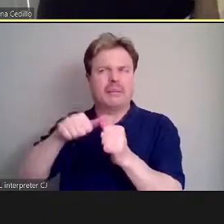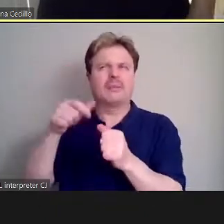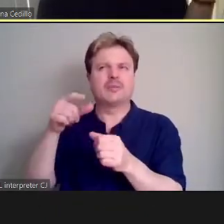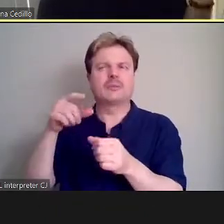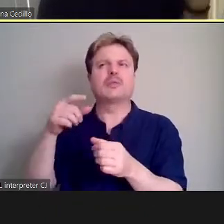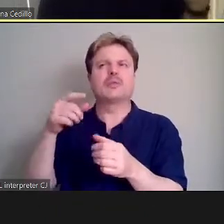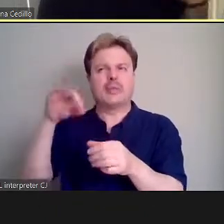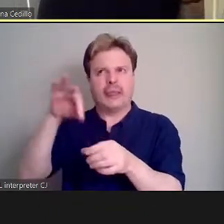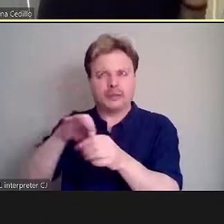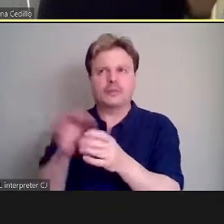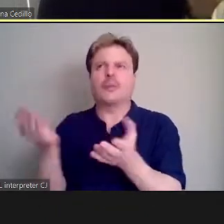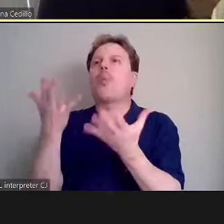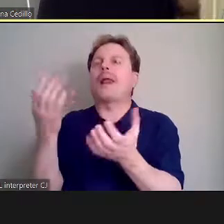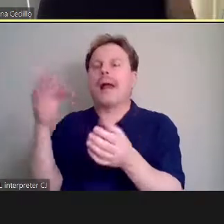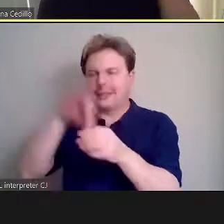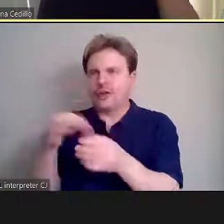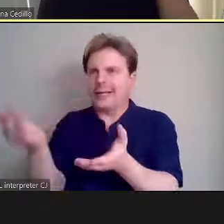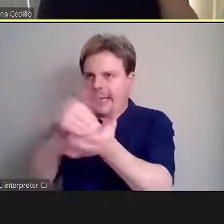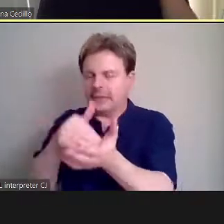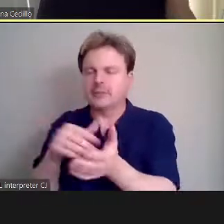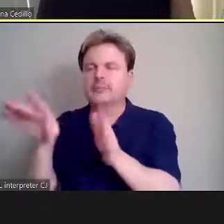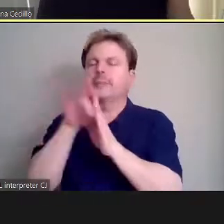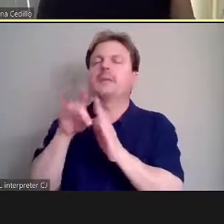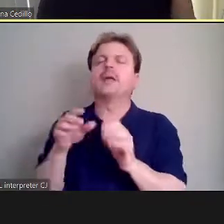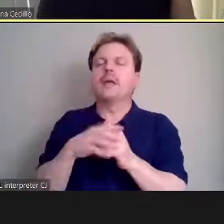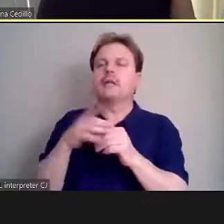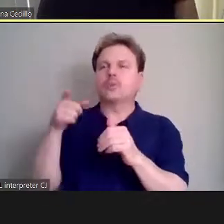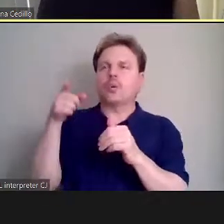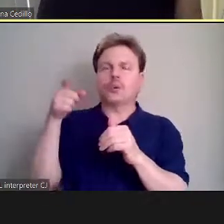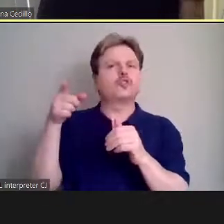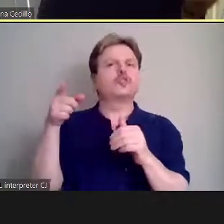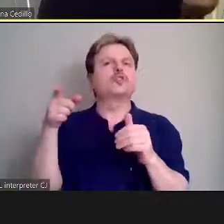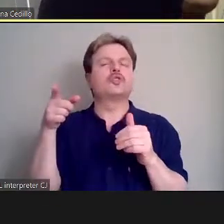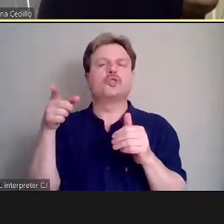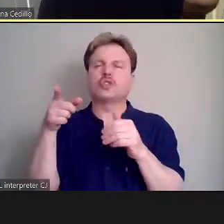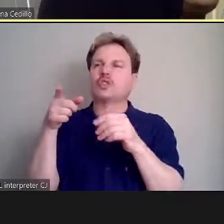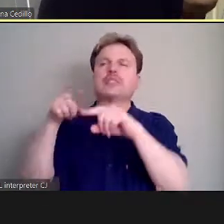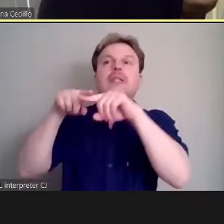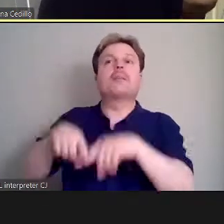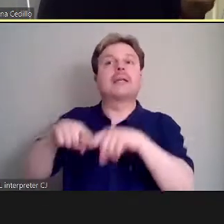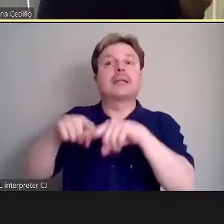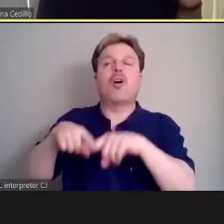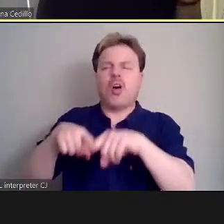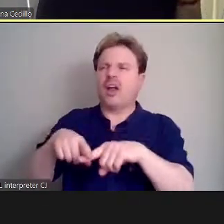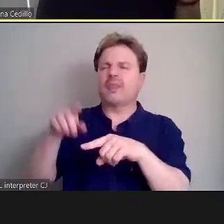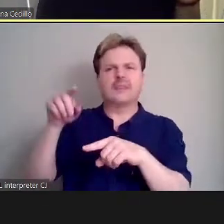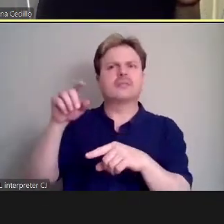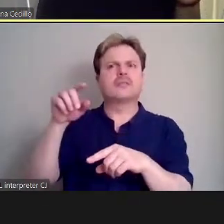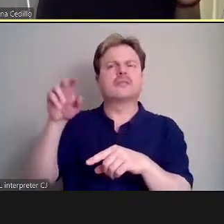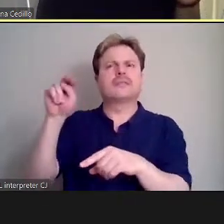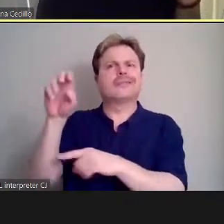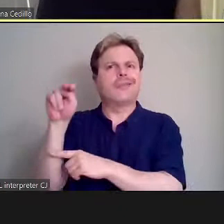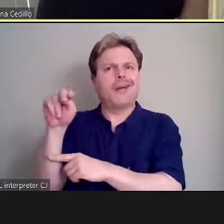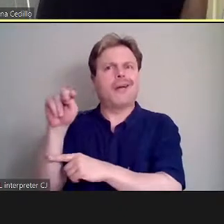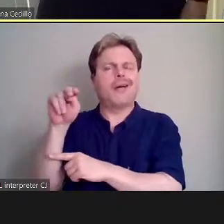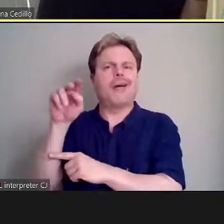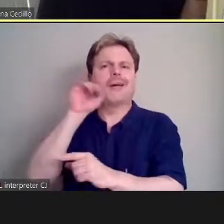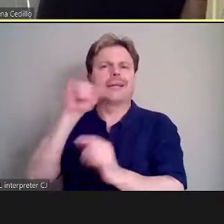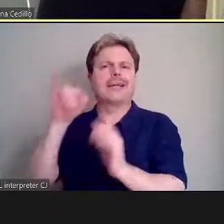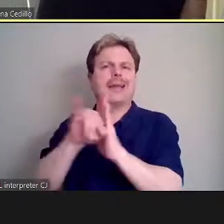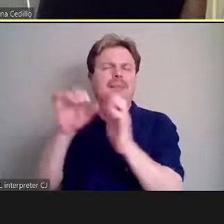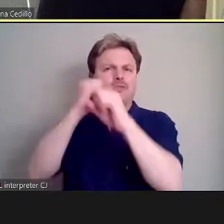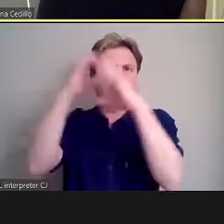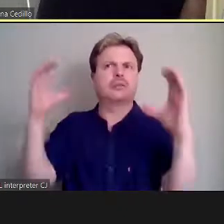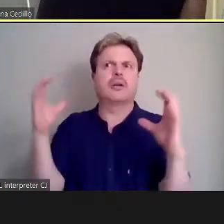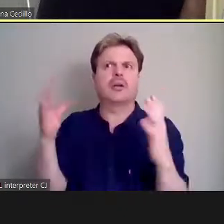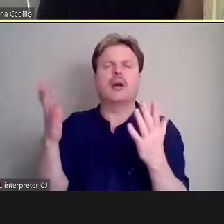happens is she's running on this platform that relies a lot on this non-image of the